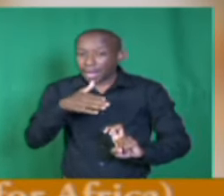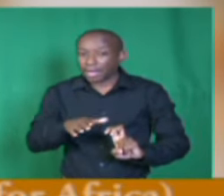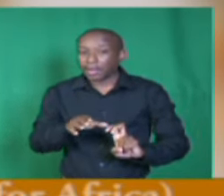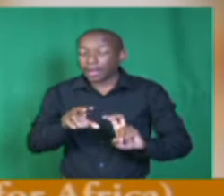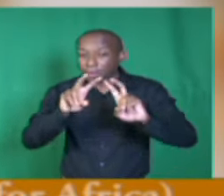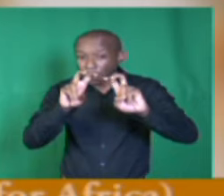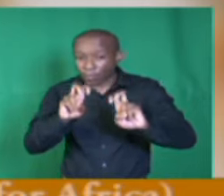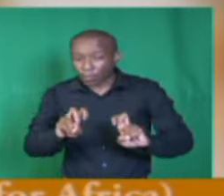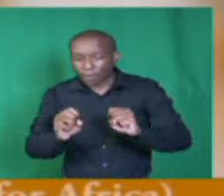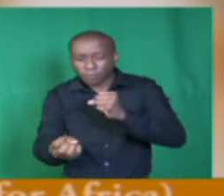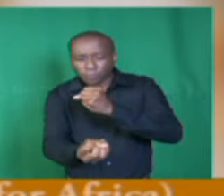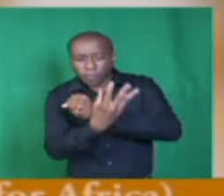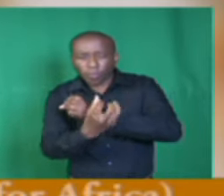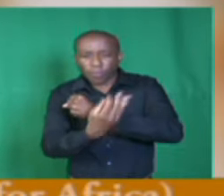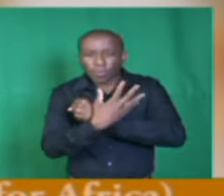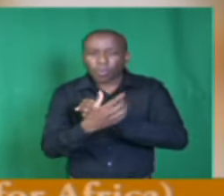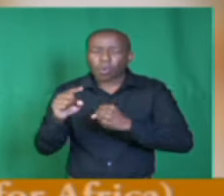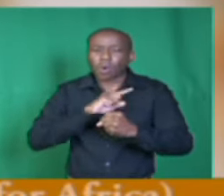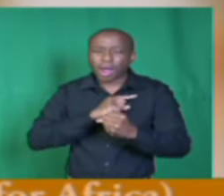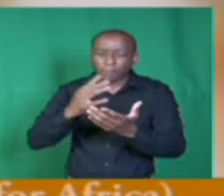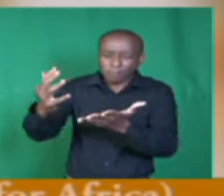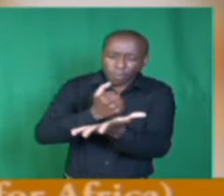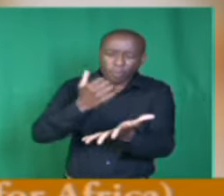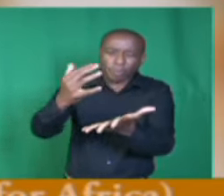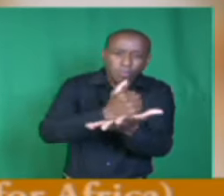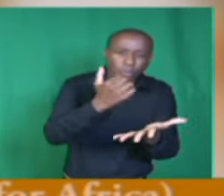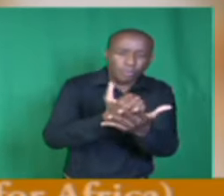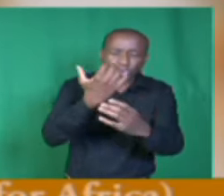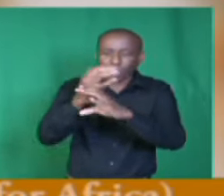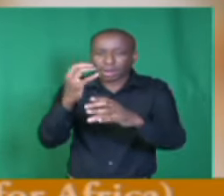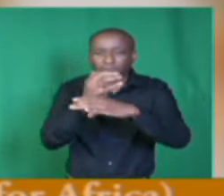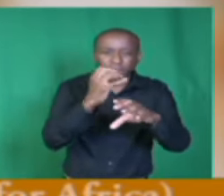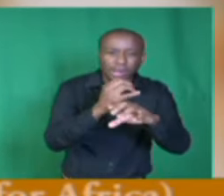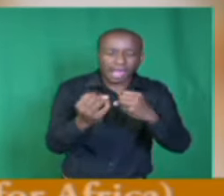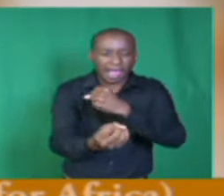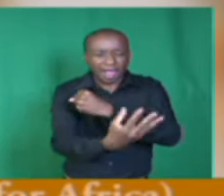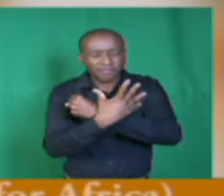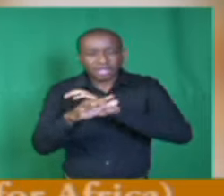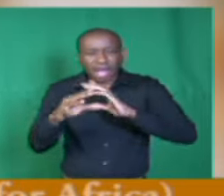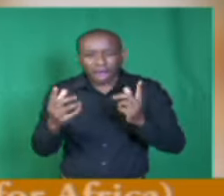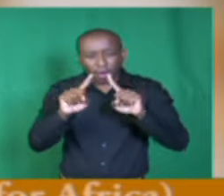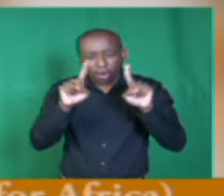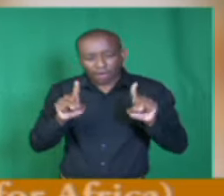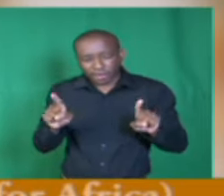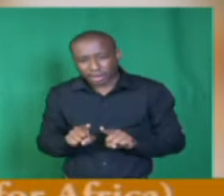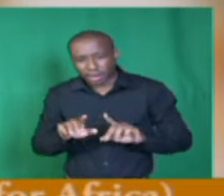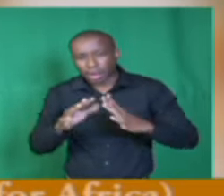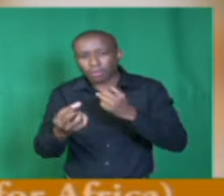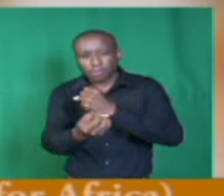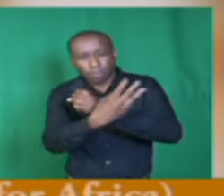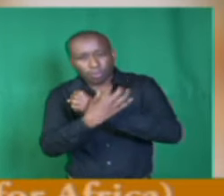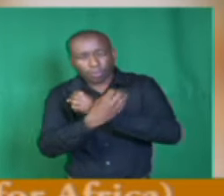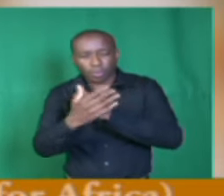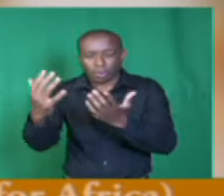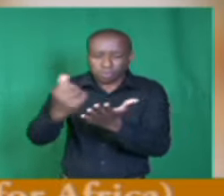the impact of colonialism on Africa. How were the Africans affected by the